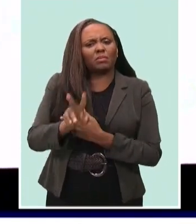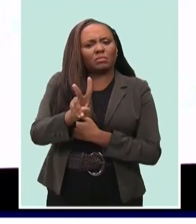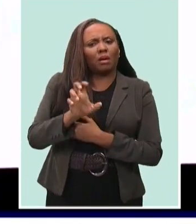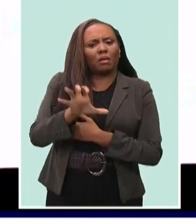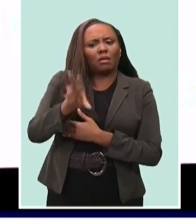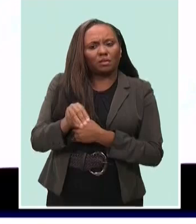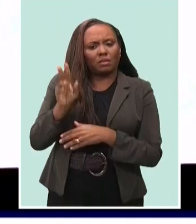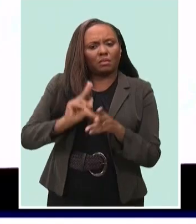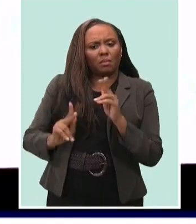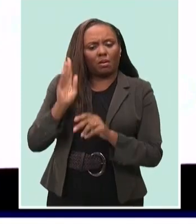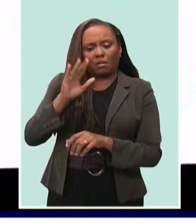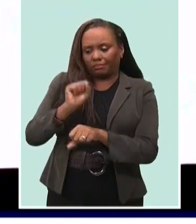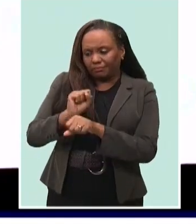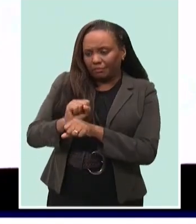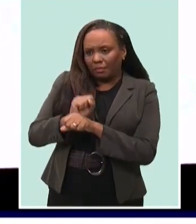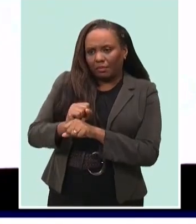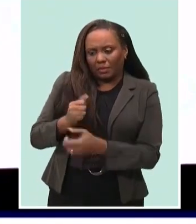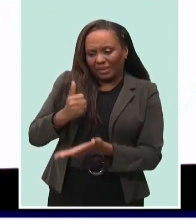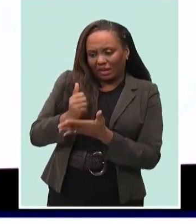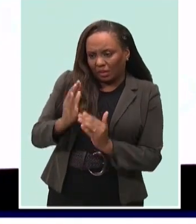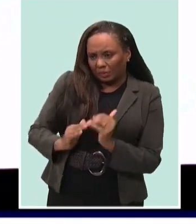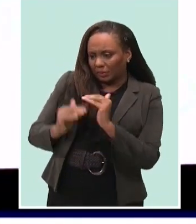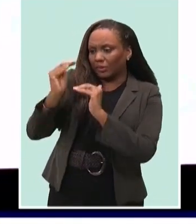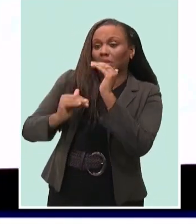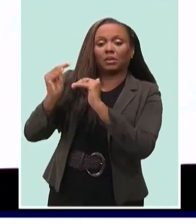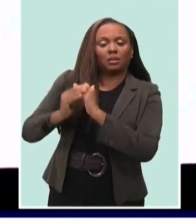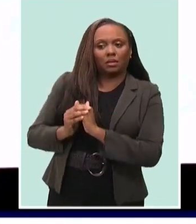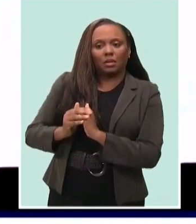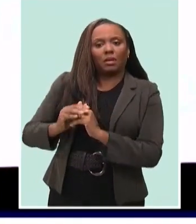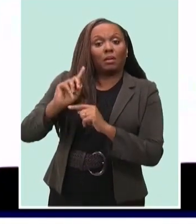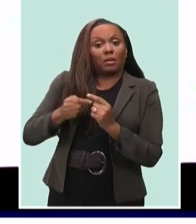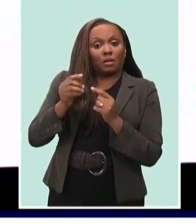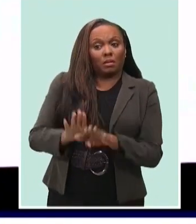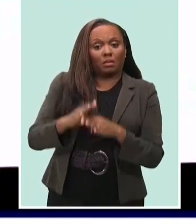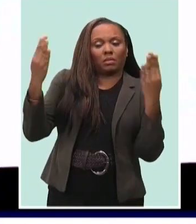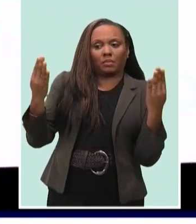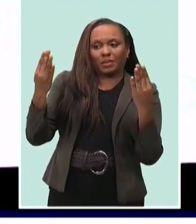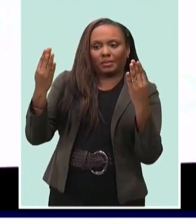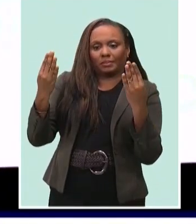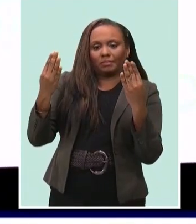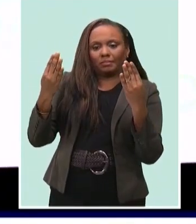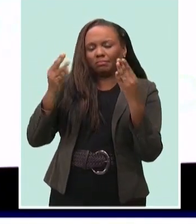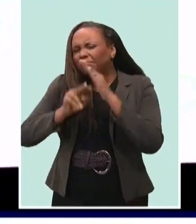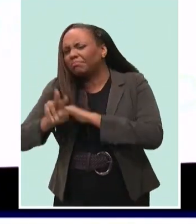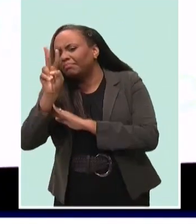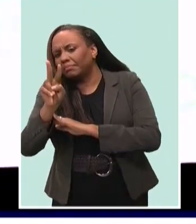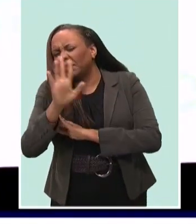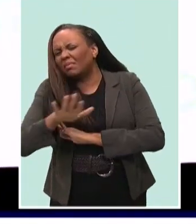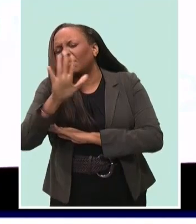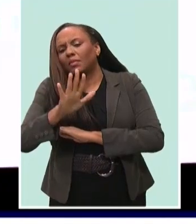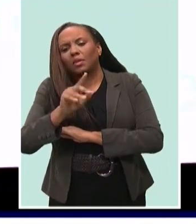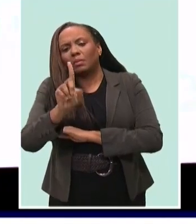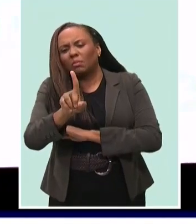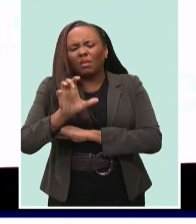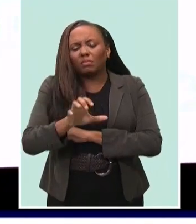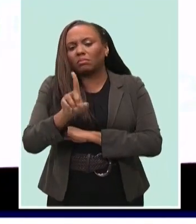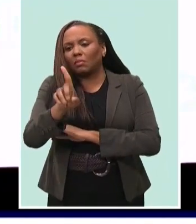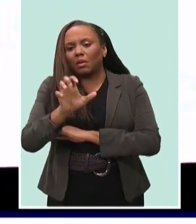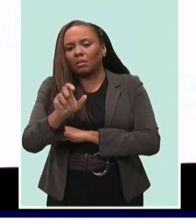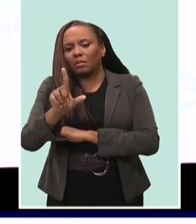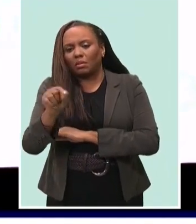people during that construction phase. And then when it opens, projected again the first quarter of next year, they expect between 100